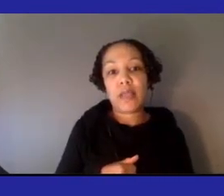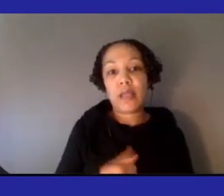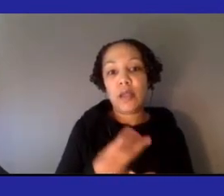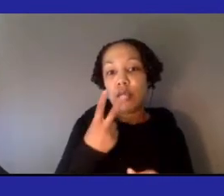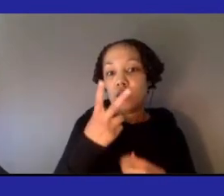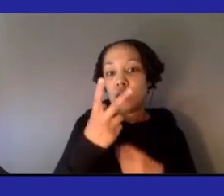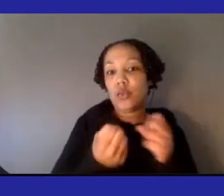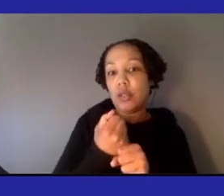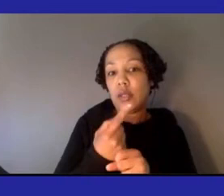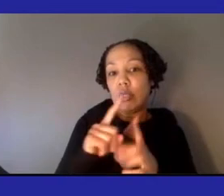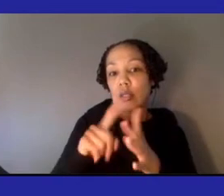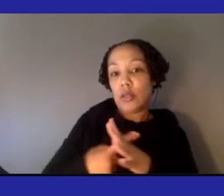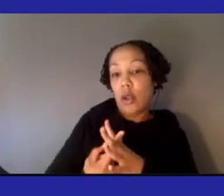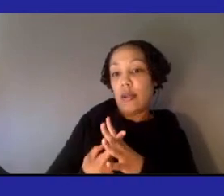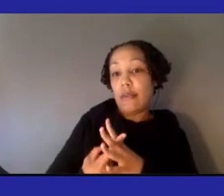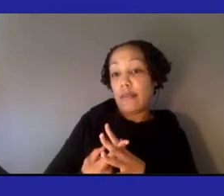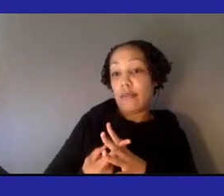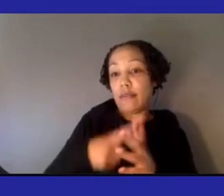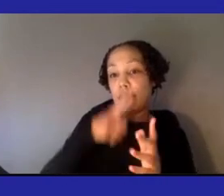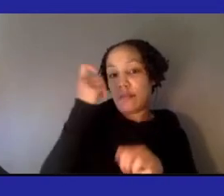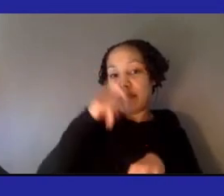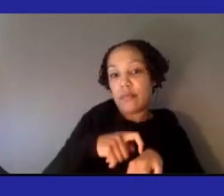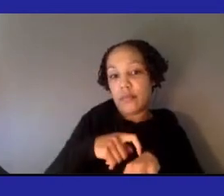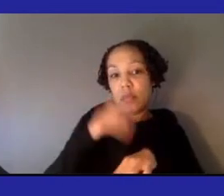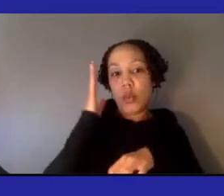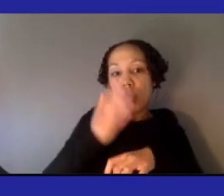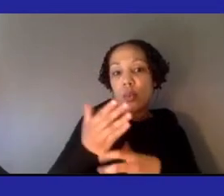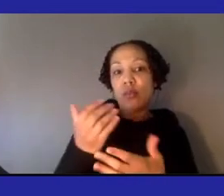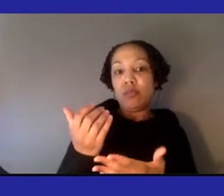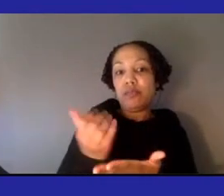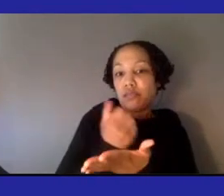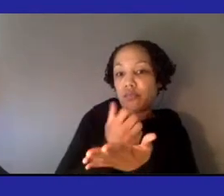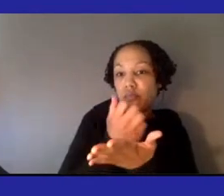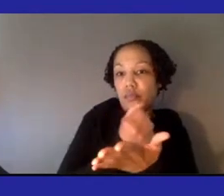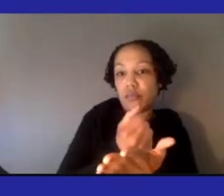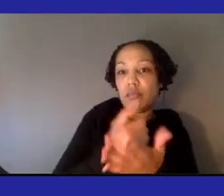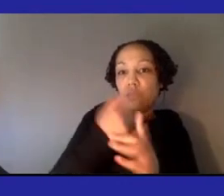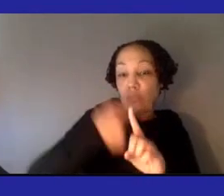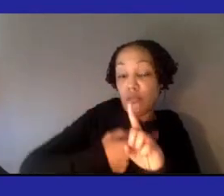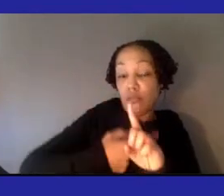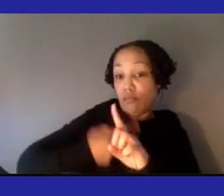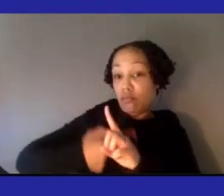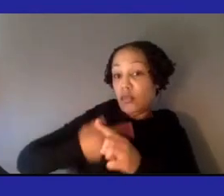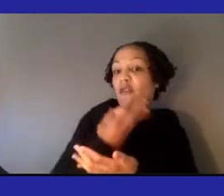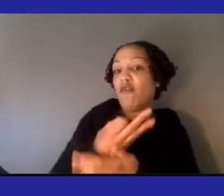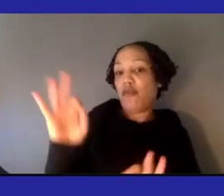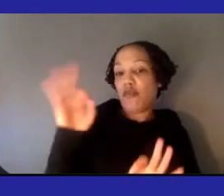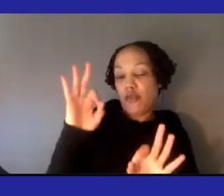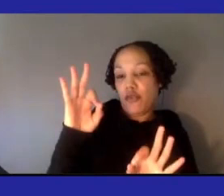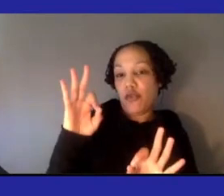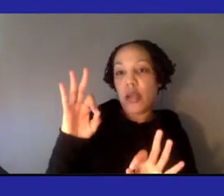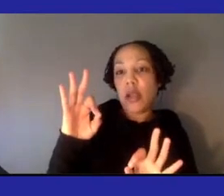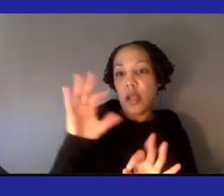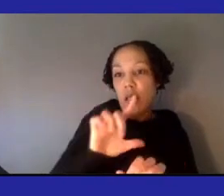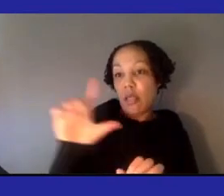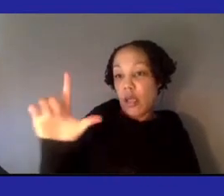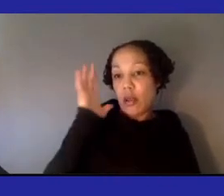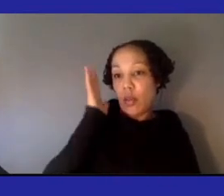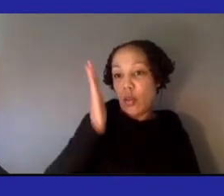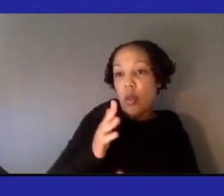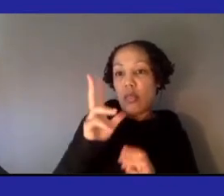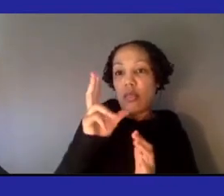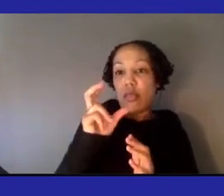this summer, and we're trying to take advantage of that free rent period with the landlord. And they have committed to a